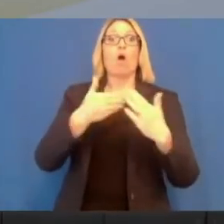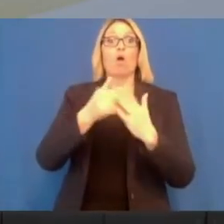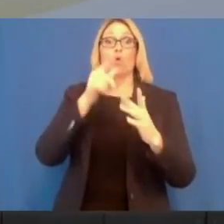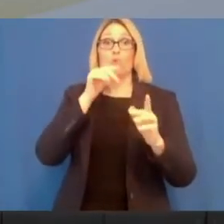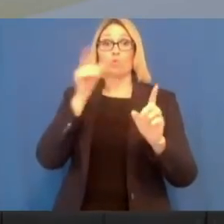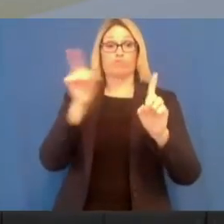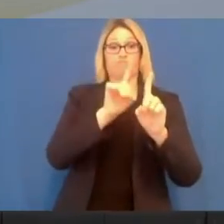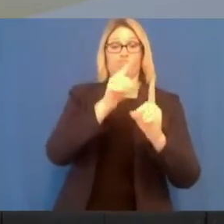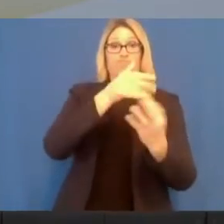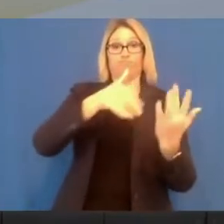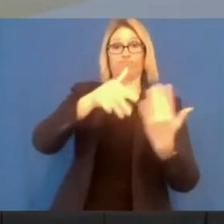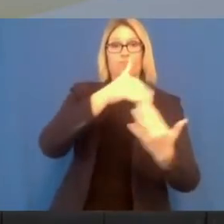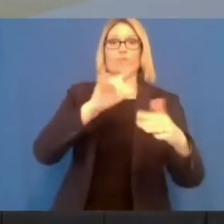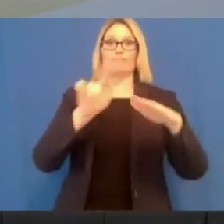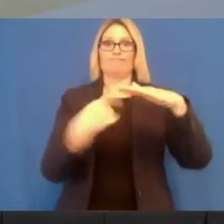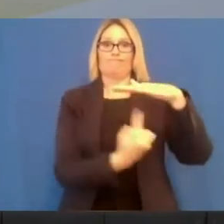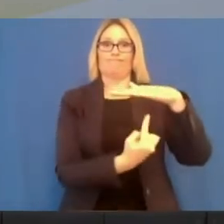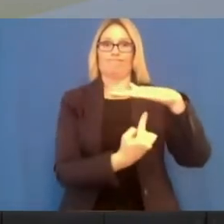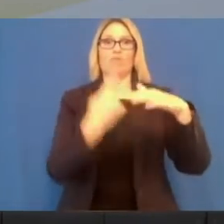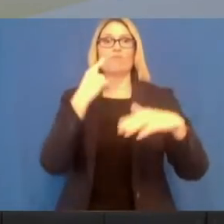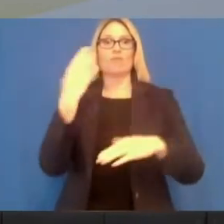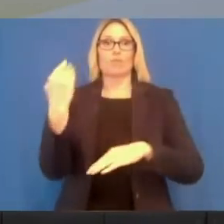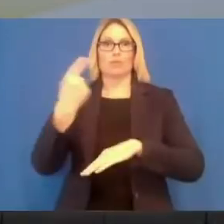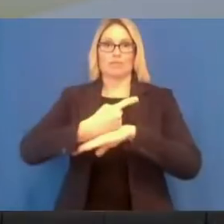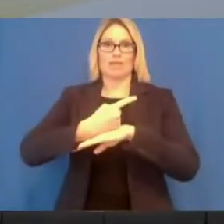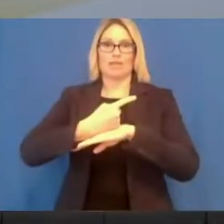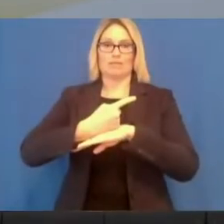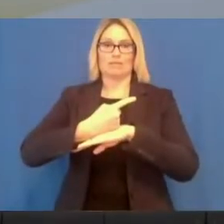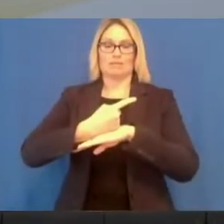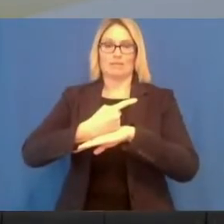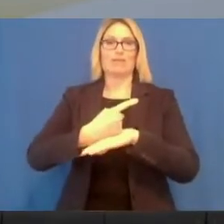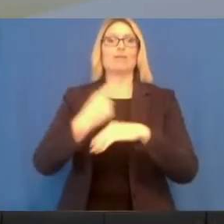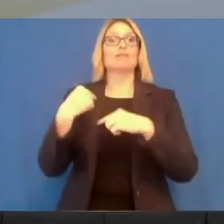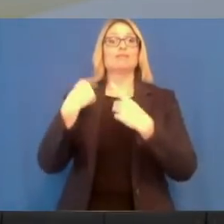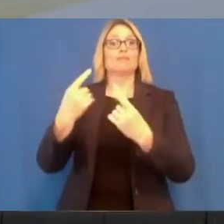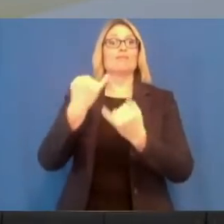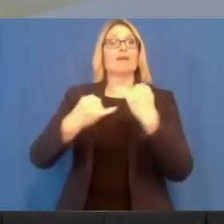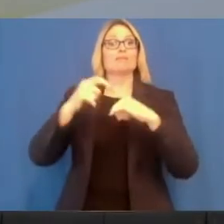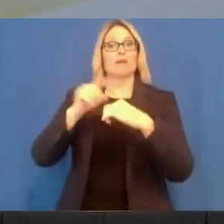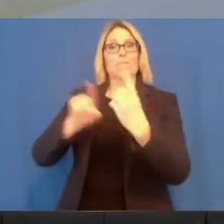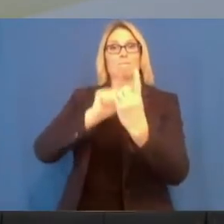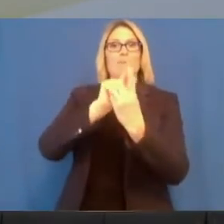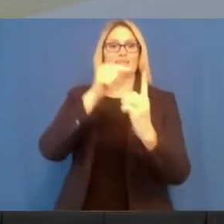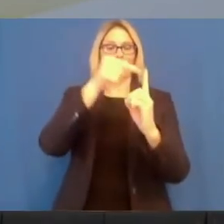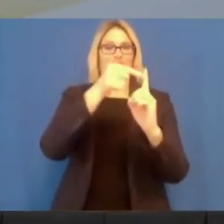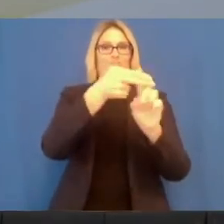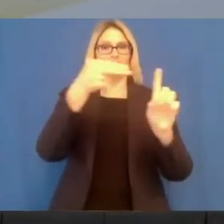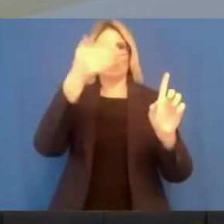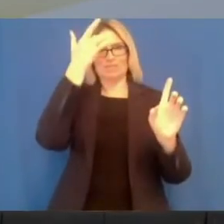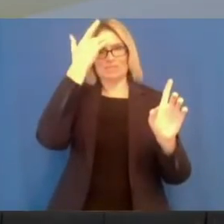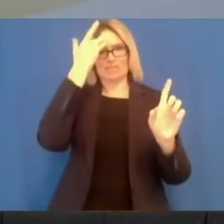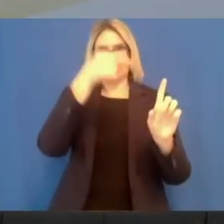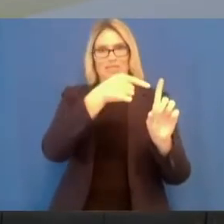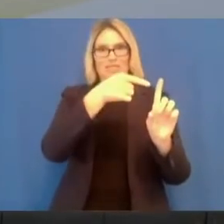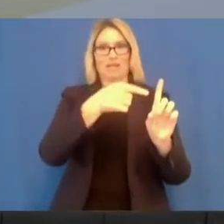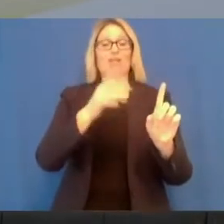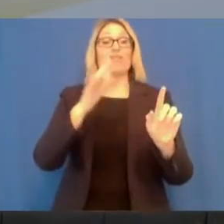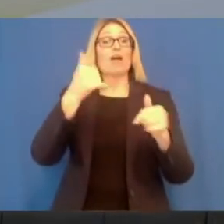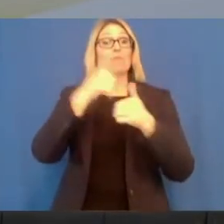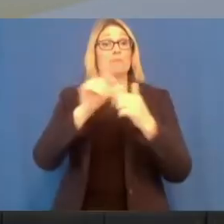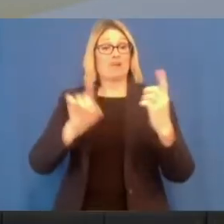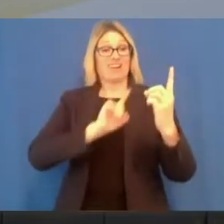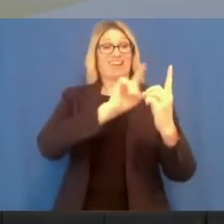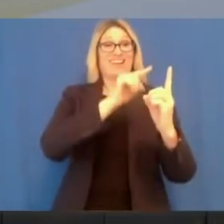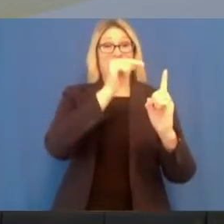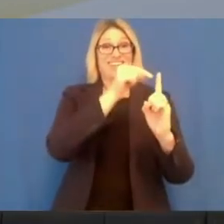to self-isolate for 14 days following their last known contact with a positive case. And the list, as I mentioned, of close contacts